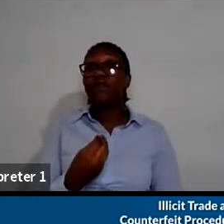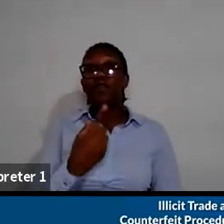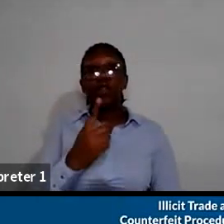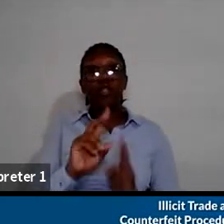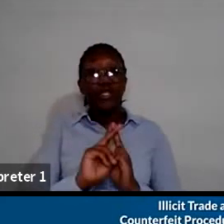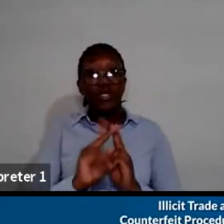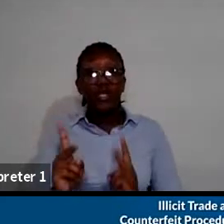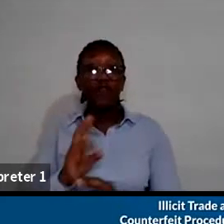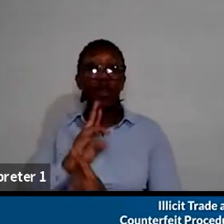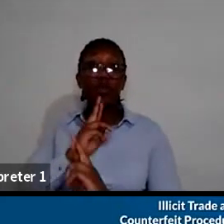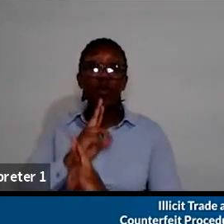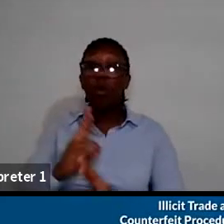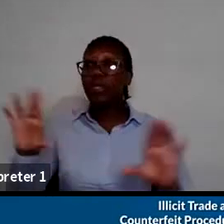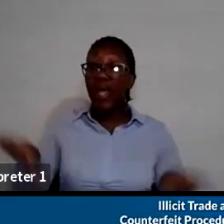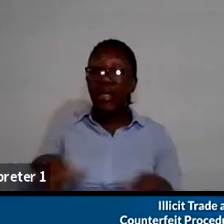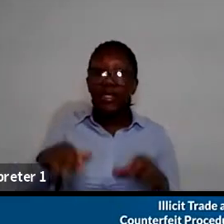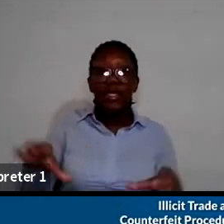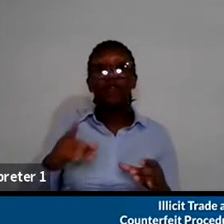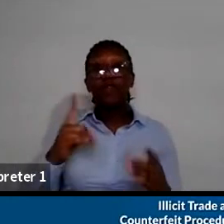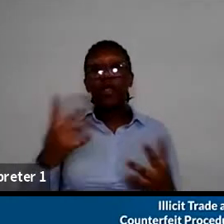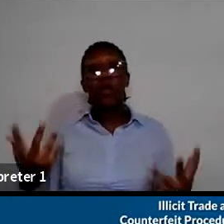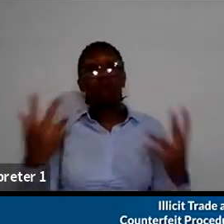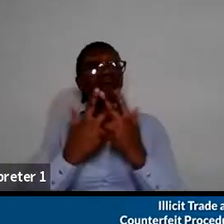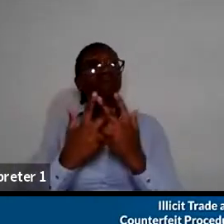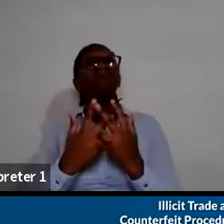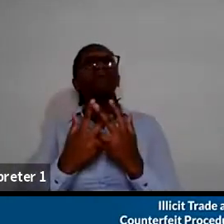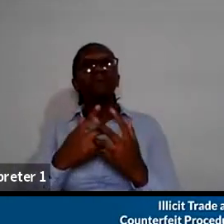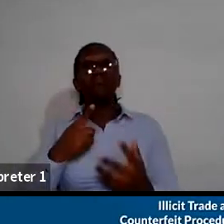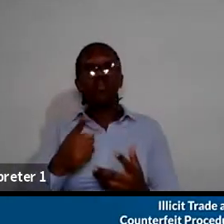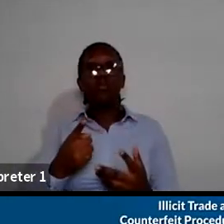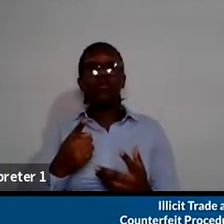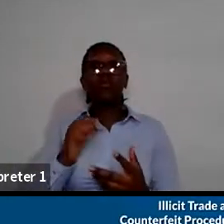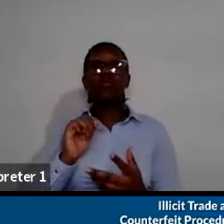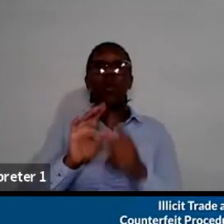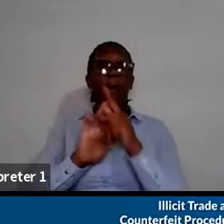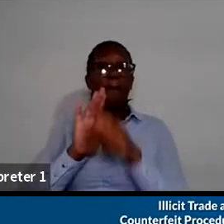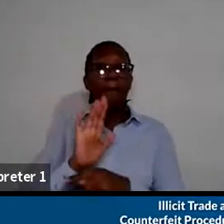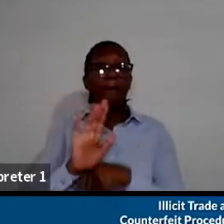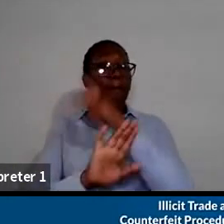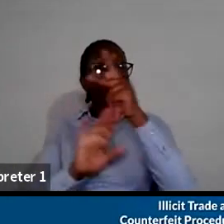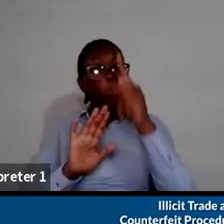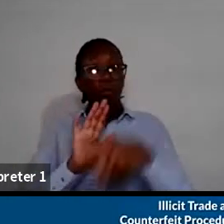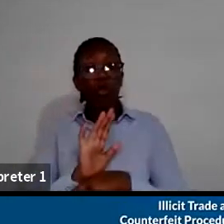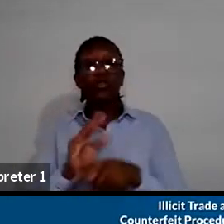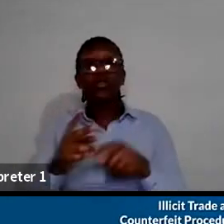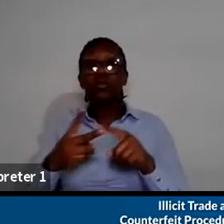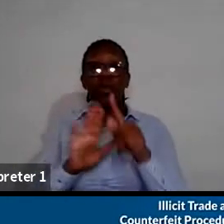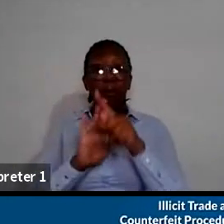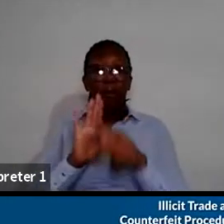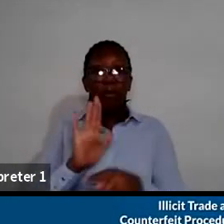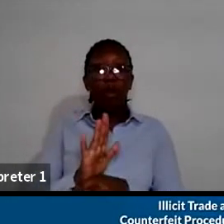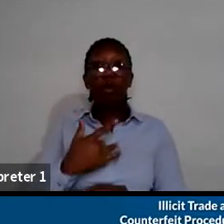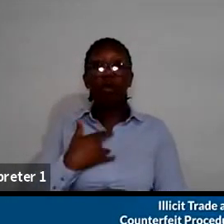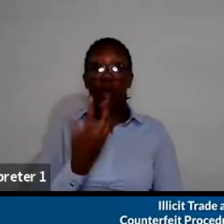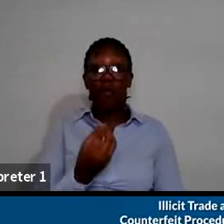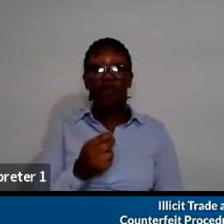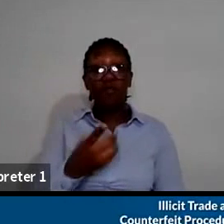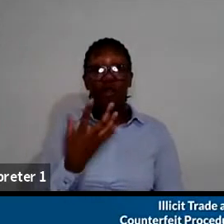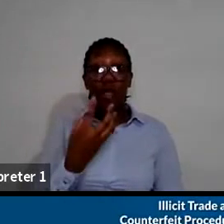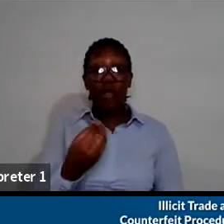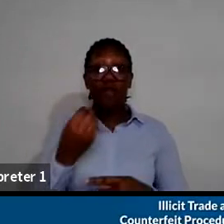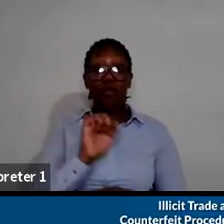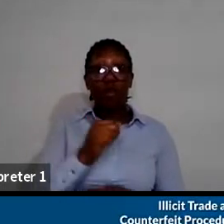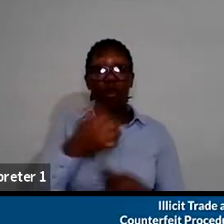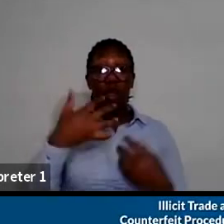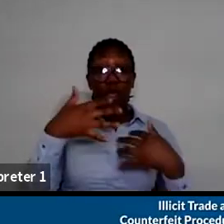and activities related to programs and projects and initiatives that we do. So if you go onto our SARS